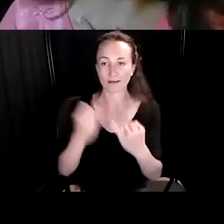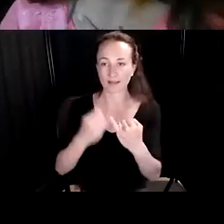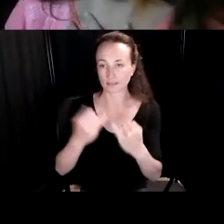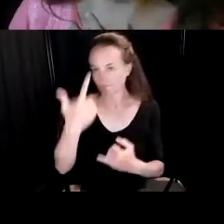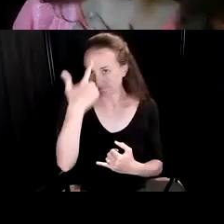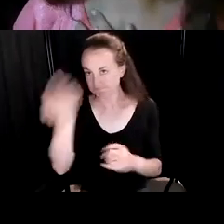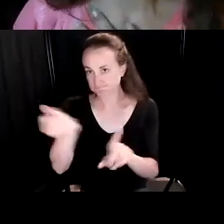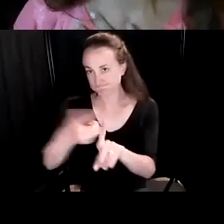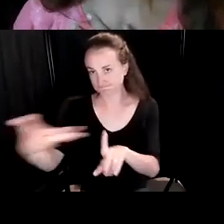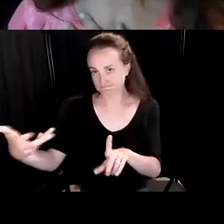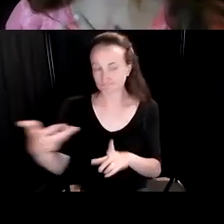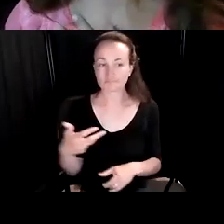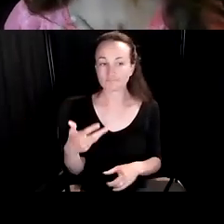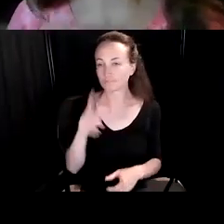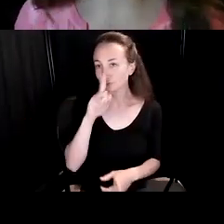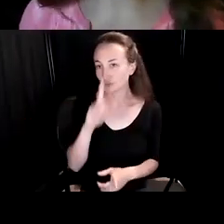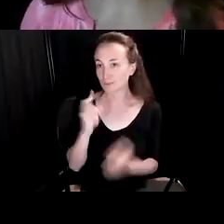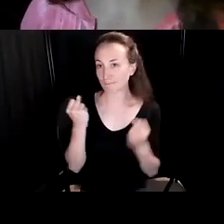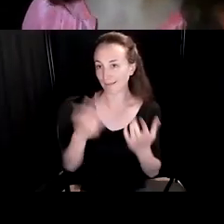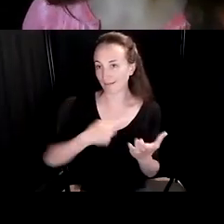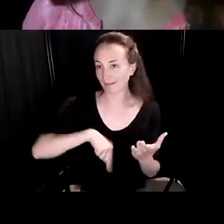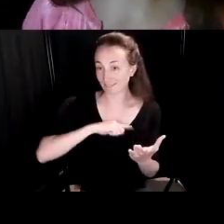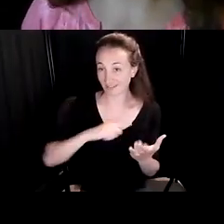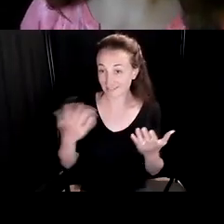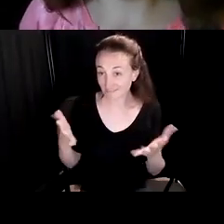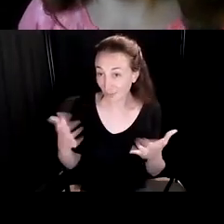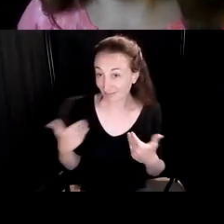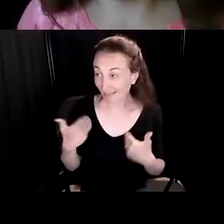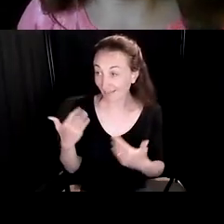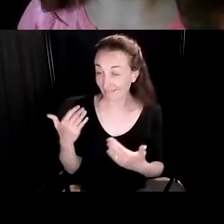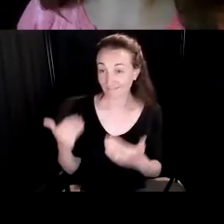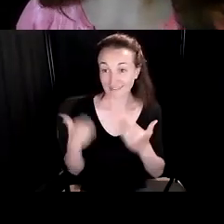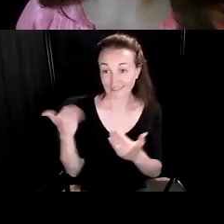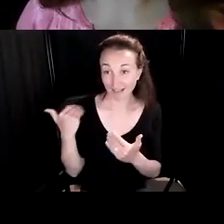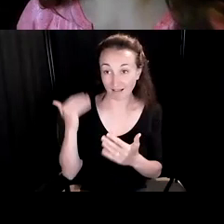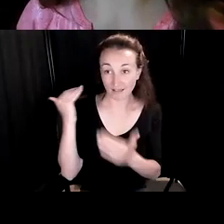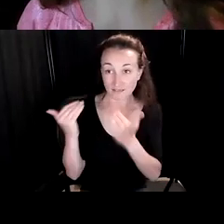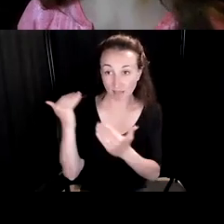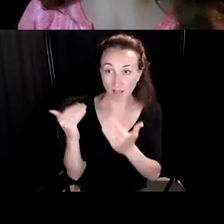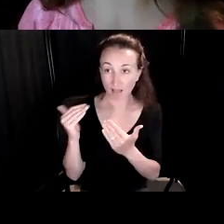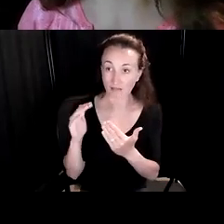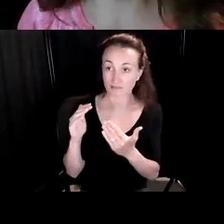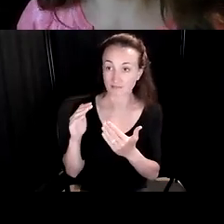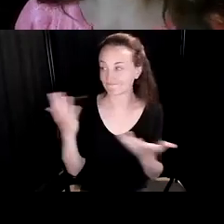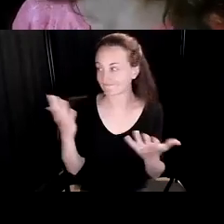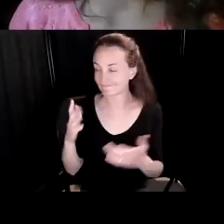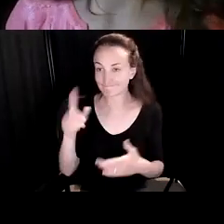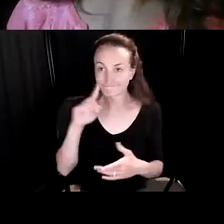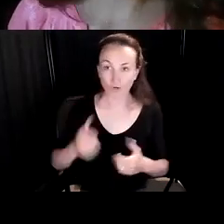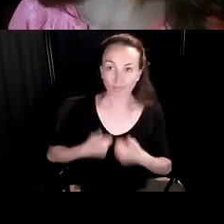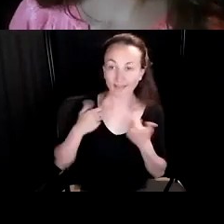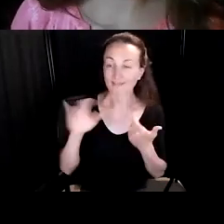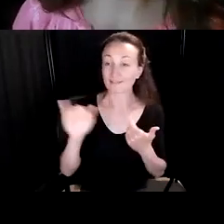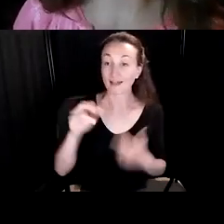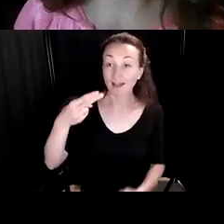of us, well, some of us have young adults in our lives who are experiencing this, high school graduates, college.